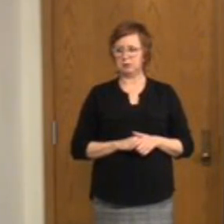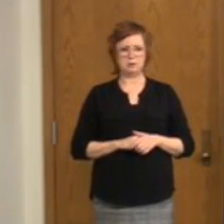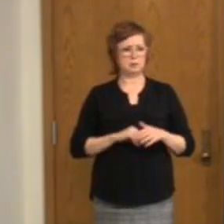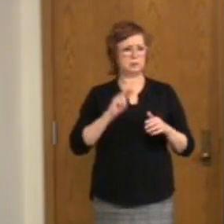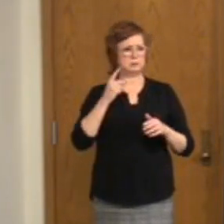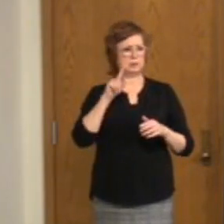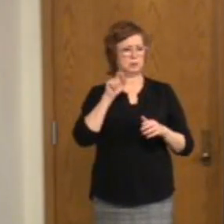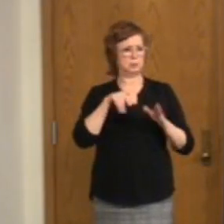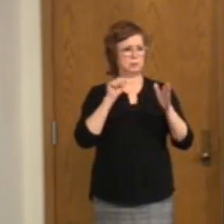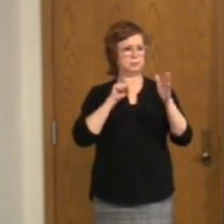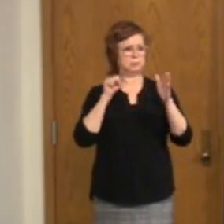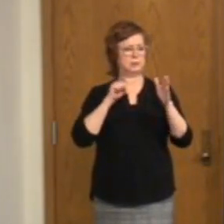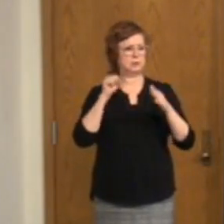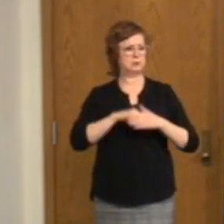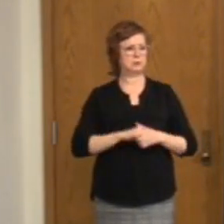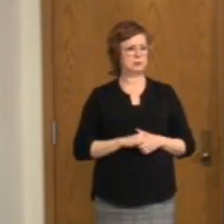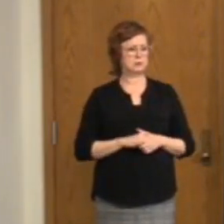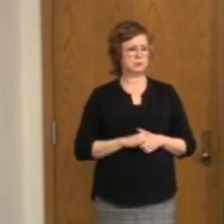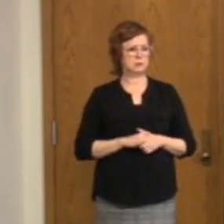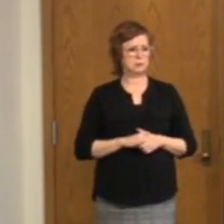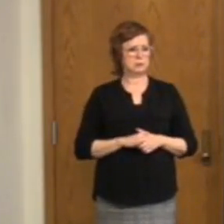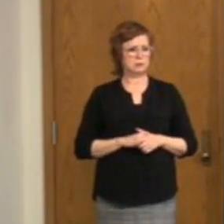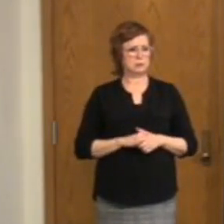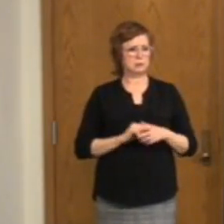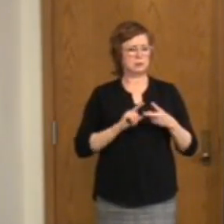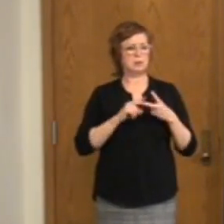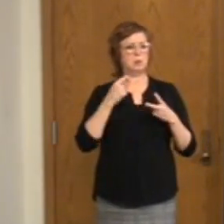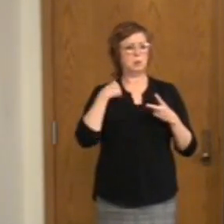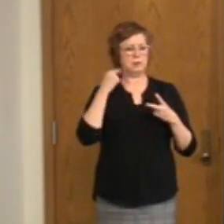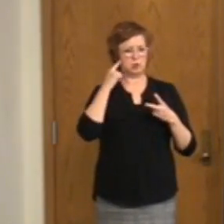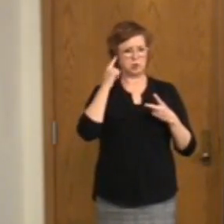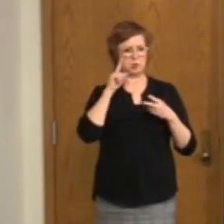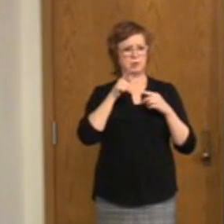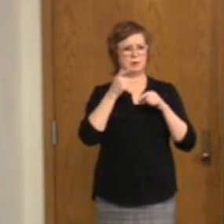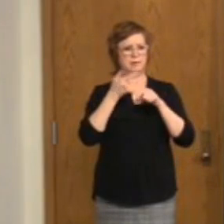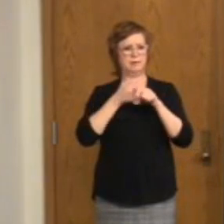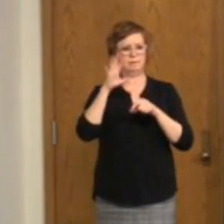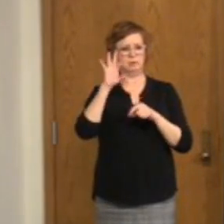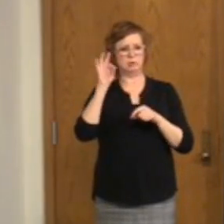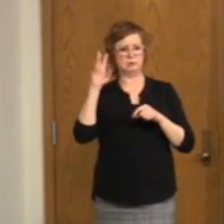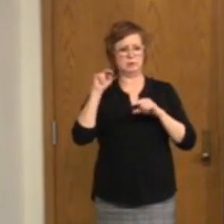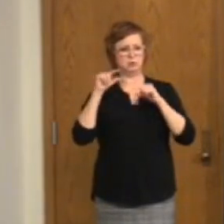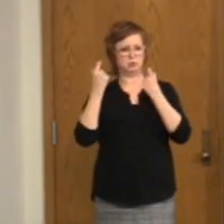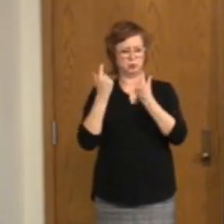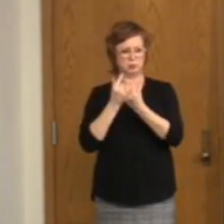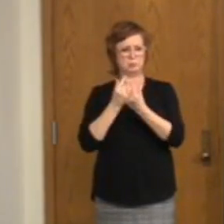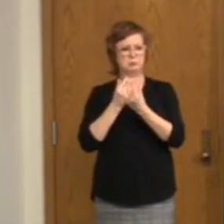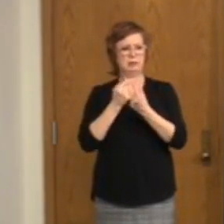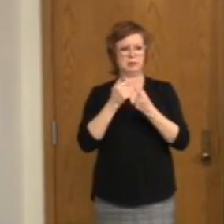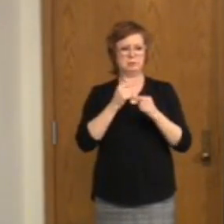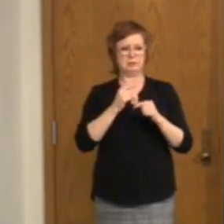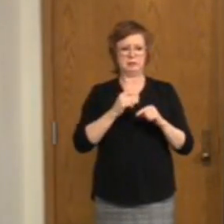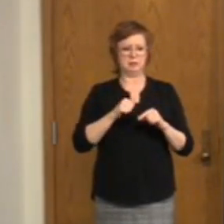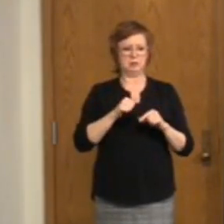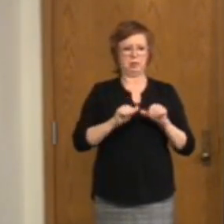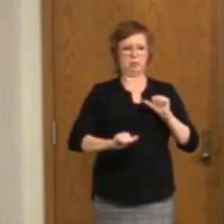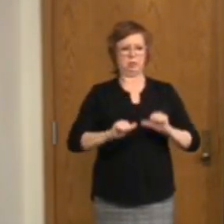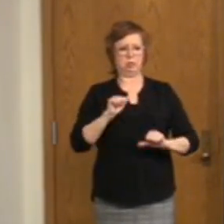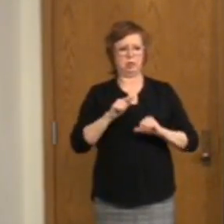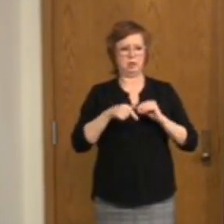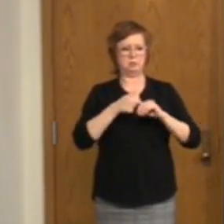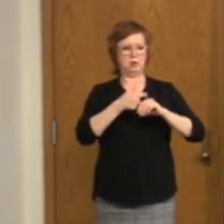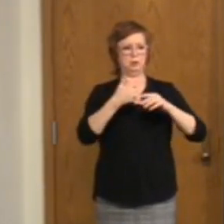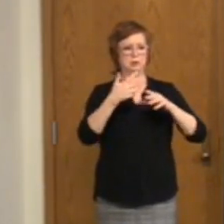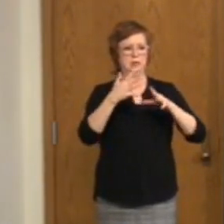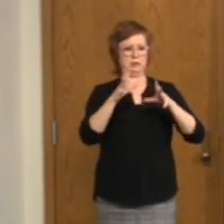Follow-up, Mark? Yes, we've heard from some First Nations about reluctance to receive the COVID-19 vaccine. Is the province planning